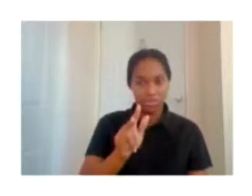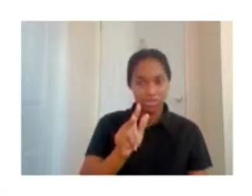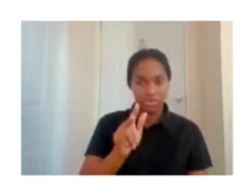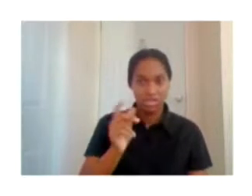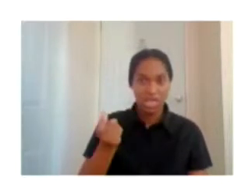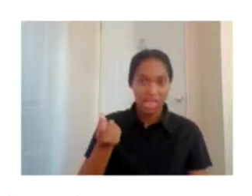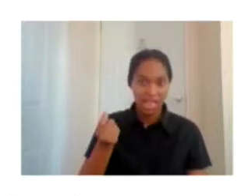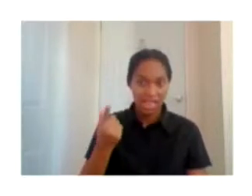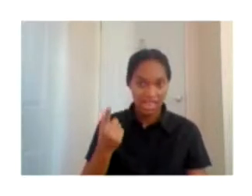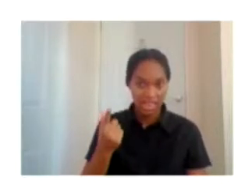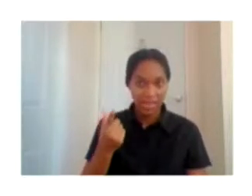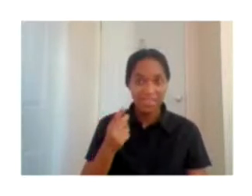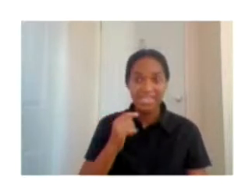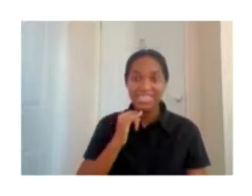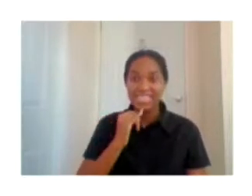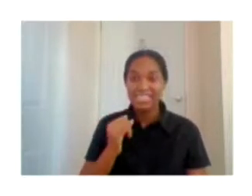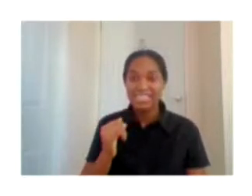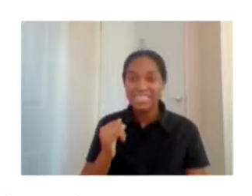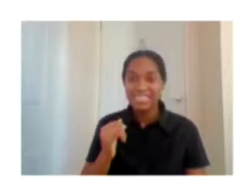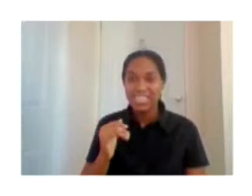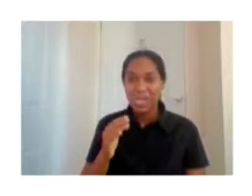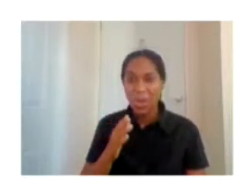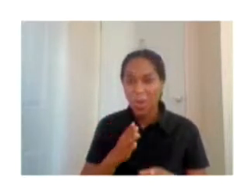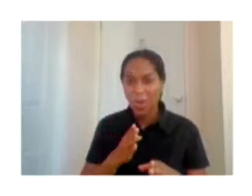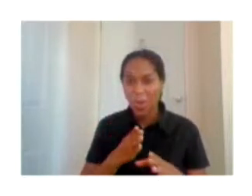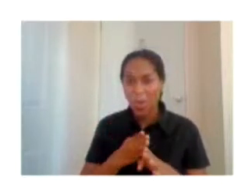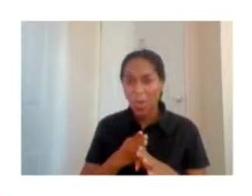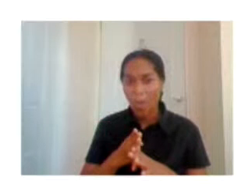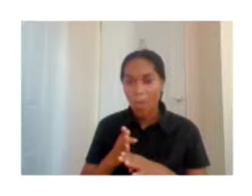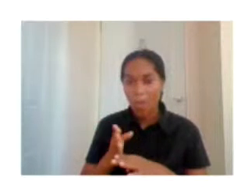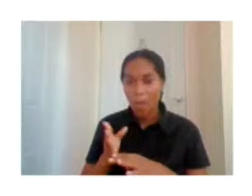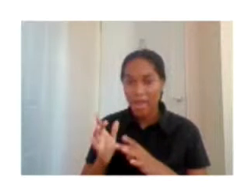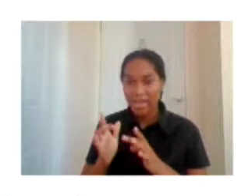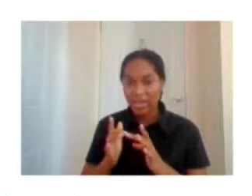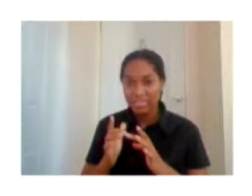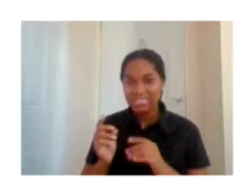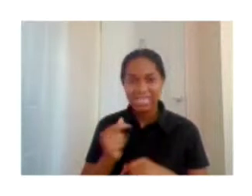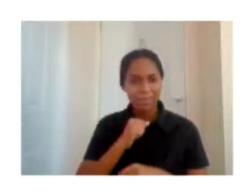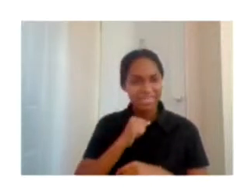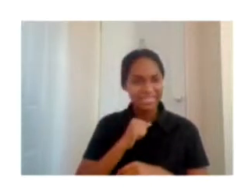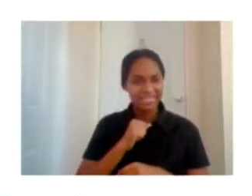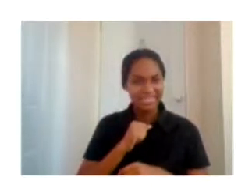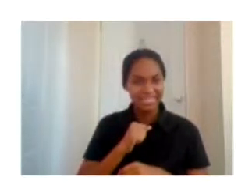TG311 is core network. Damn it.